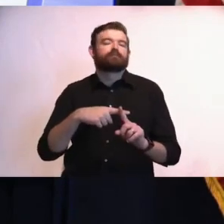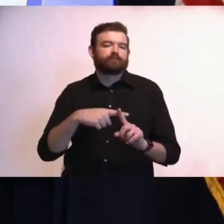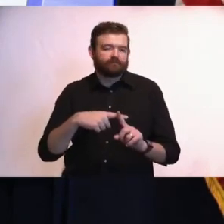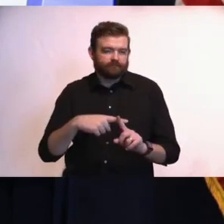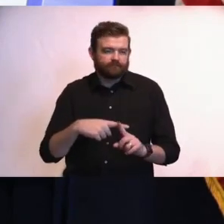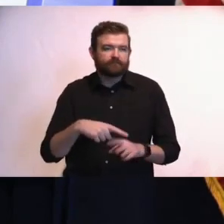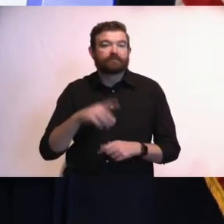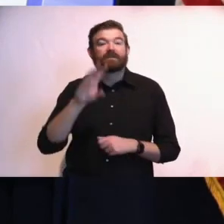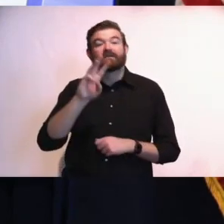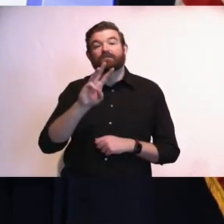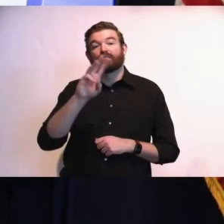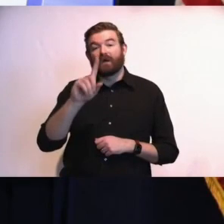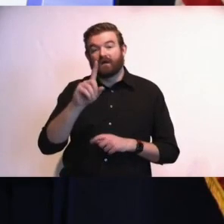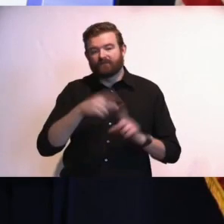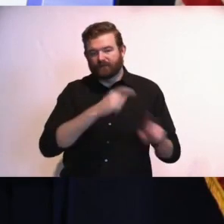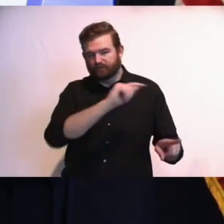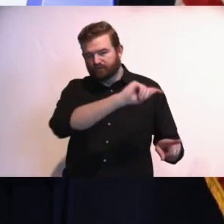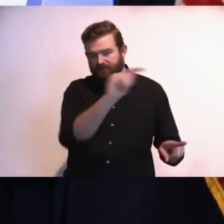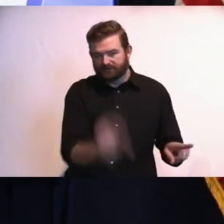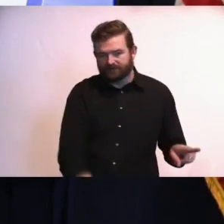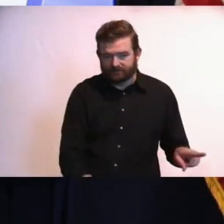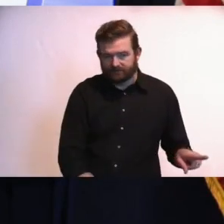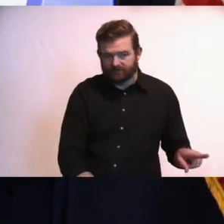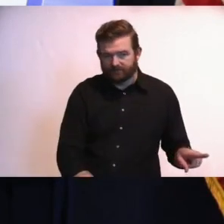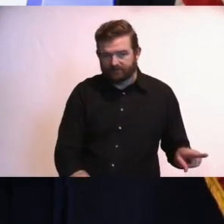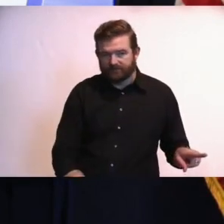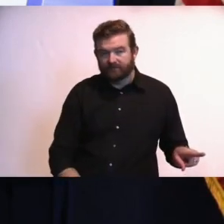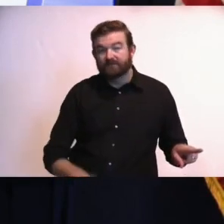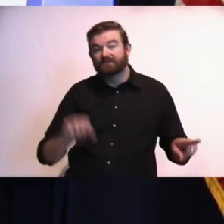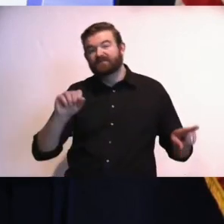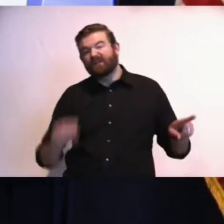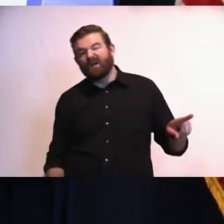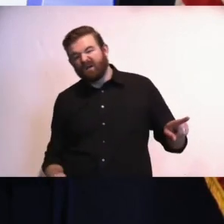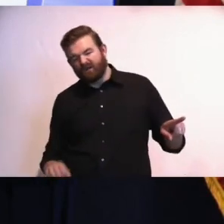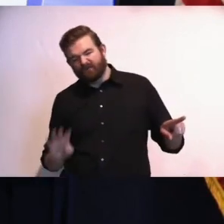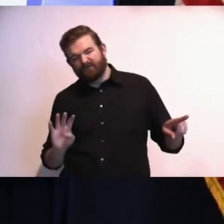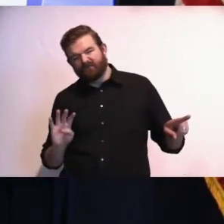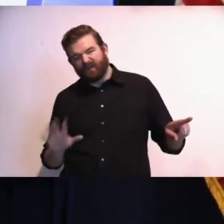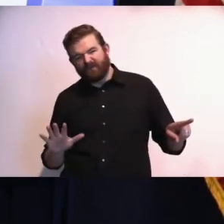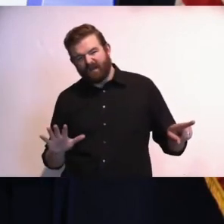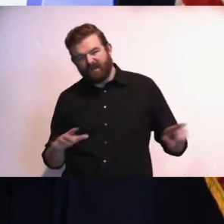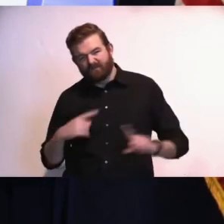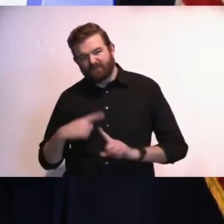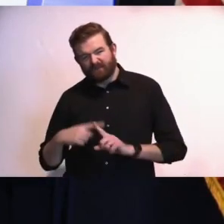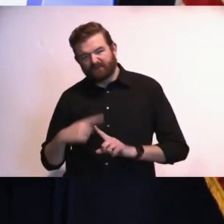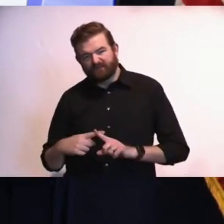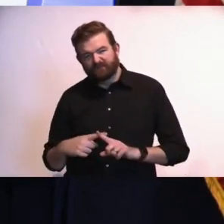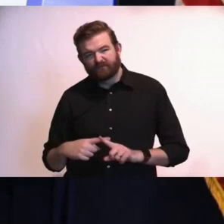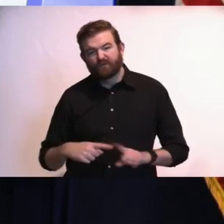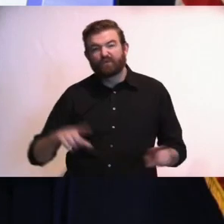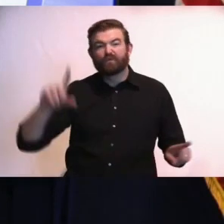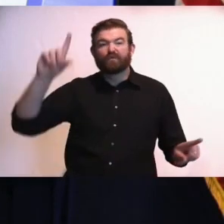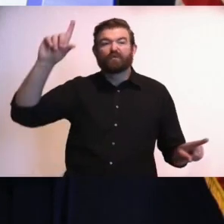at Trenton, 45 at Ancora, 20 at Greystone, and 13 at Ann Klein.